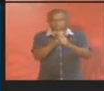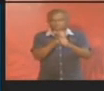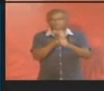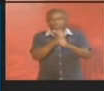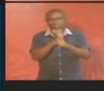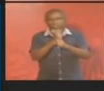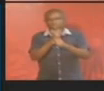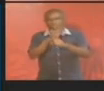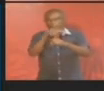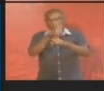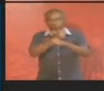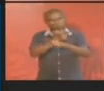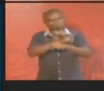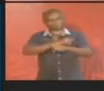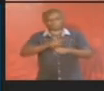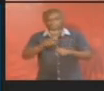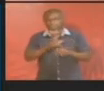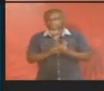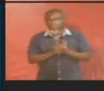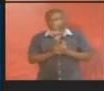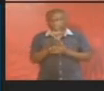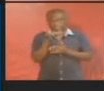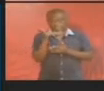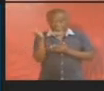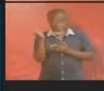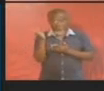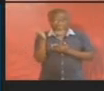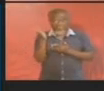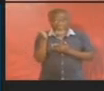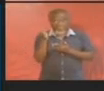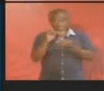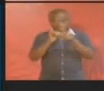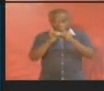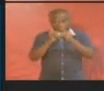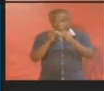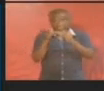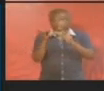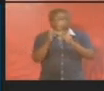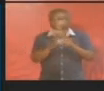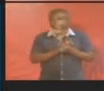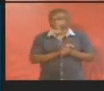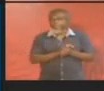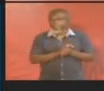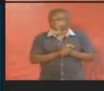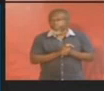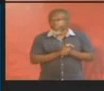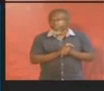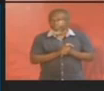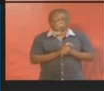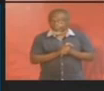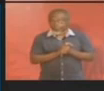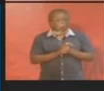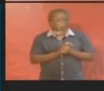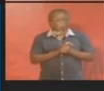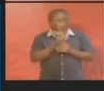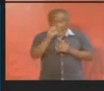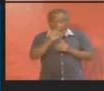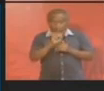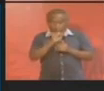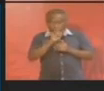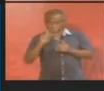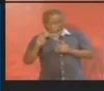the SWRHA. The WhatsApp, based on direction from the ministry, was launched only on Monday around 12 p.m. at the Southwest Regional Health